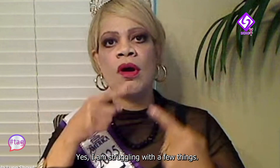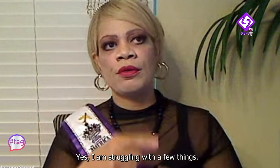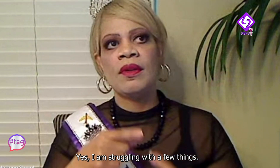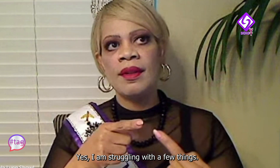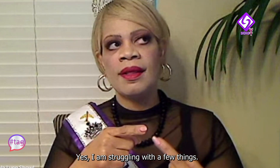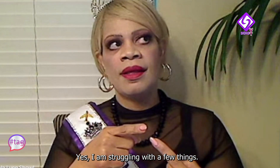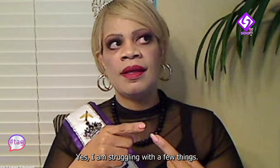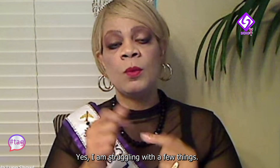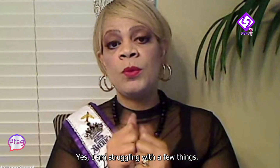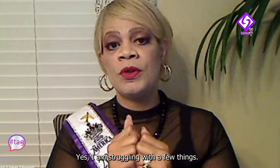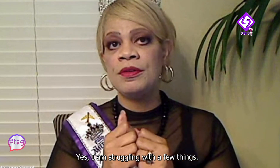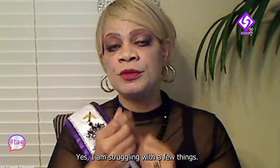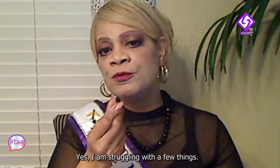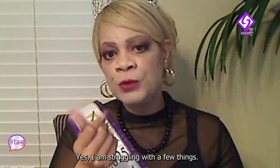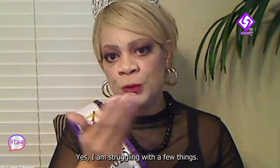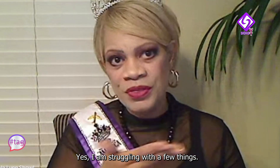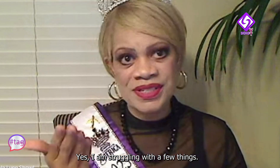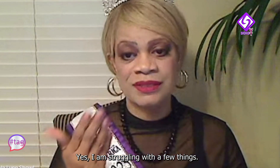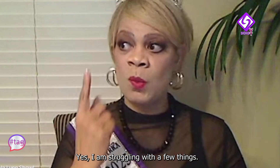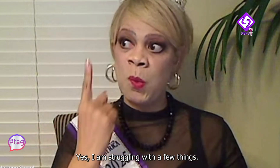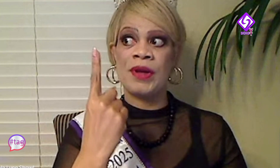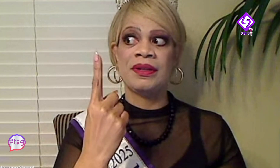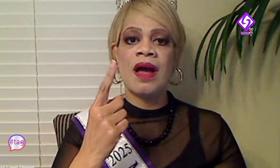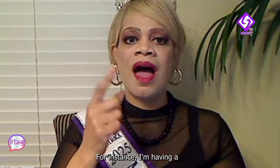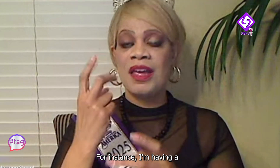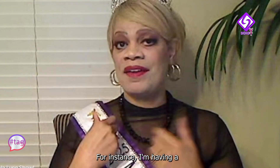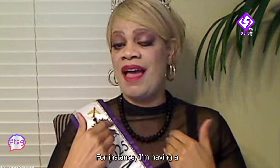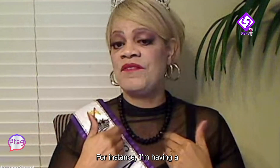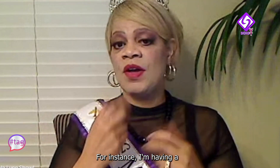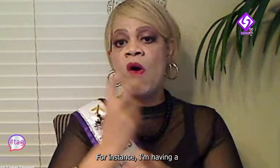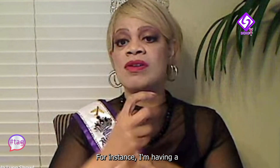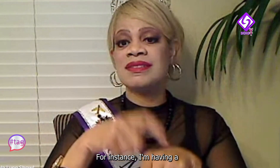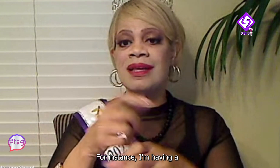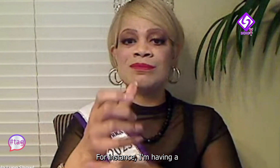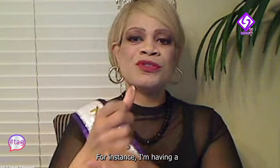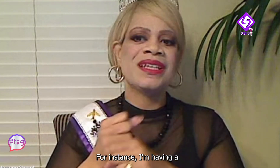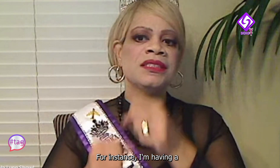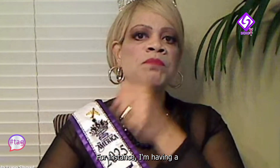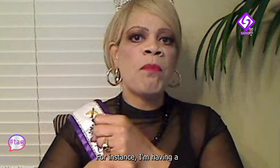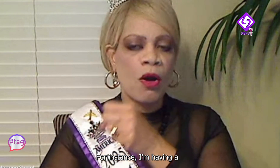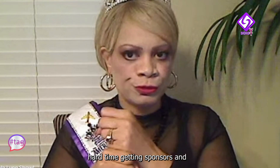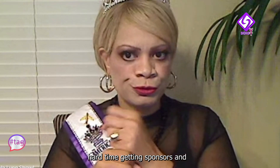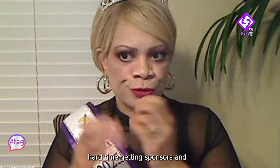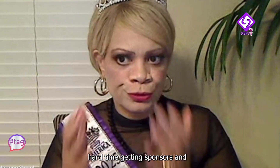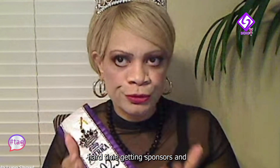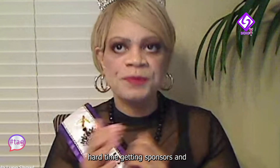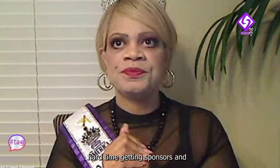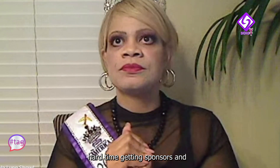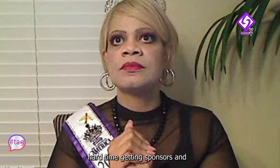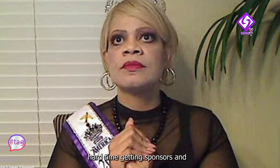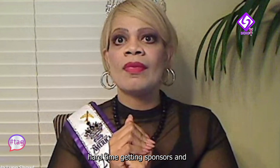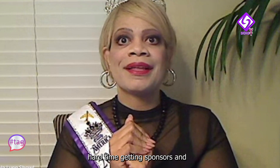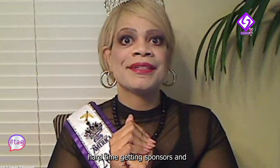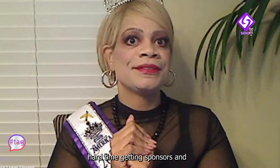Yes, I am struggling with a few things. For instance, I'm having a hard time